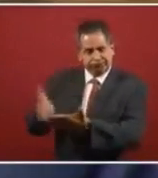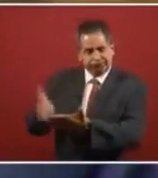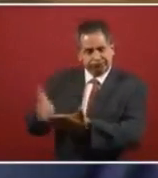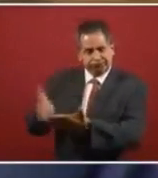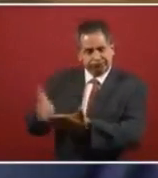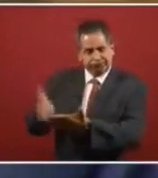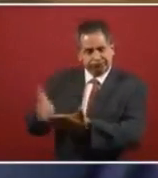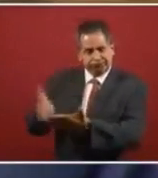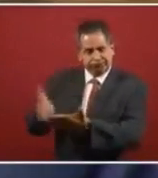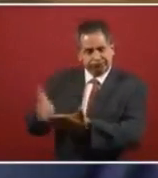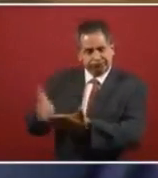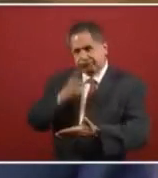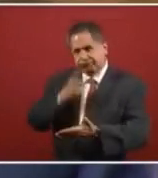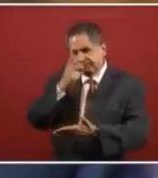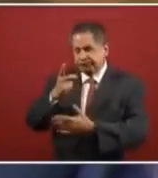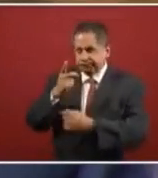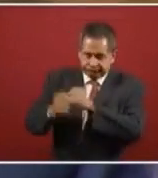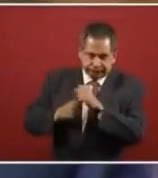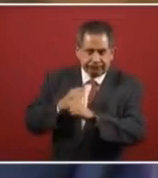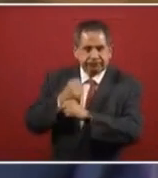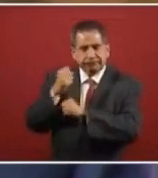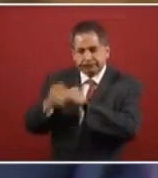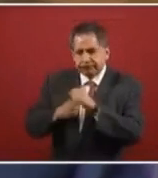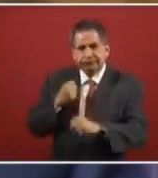for many years